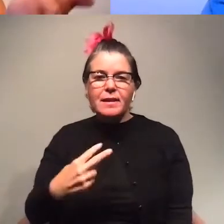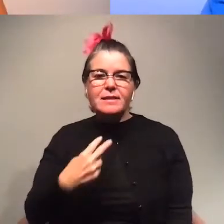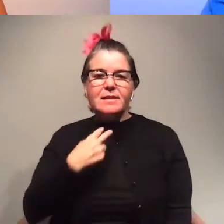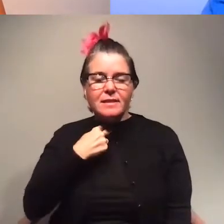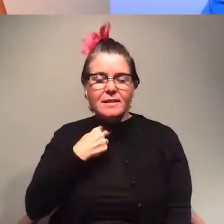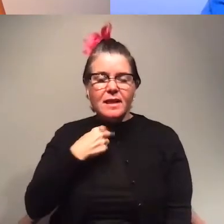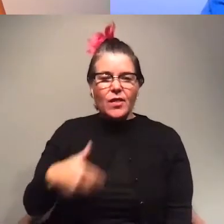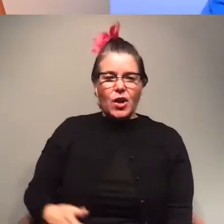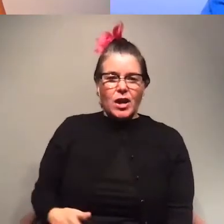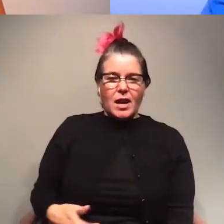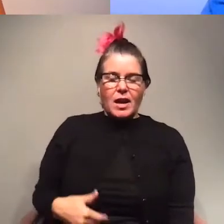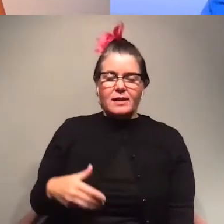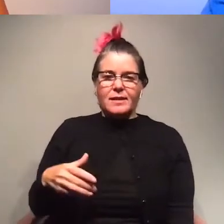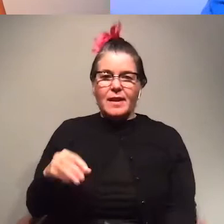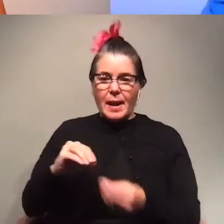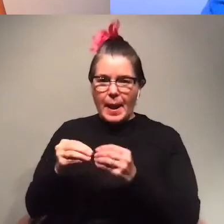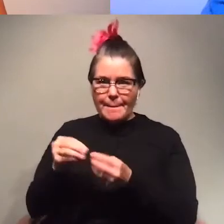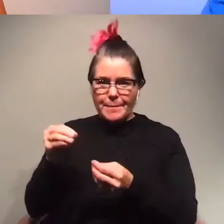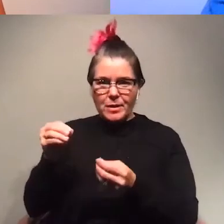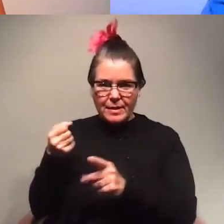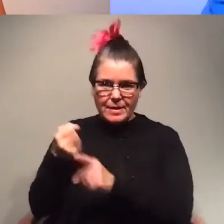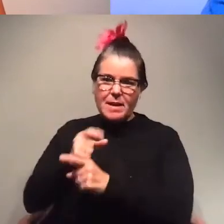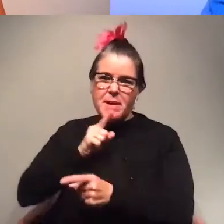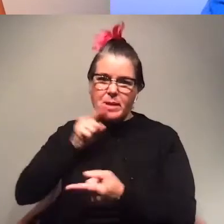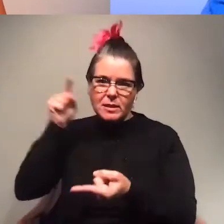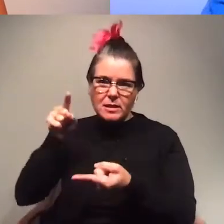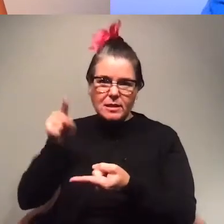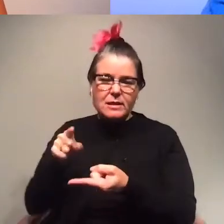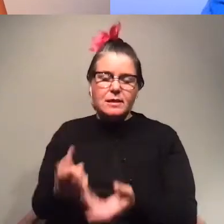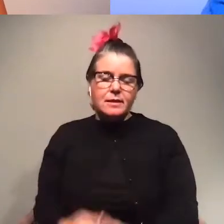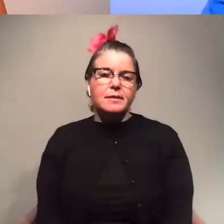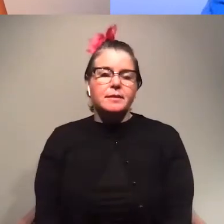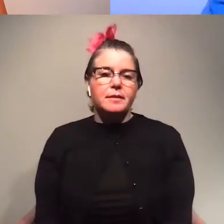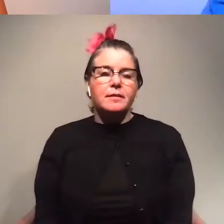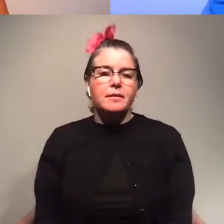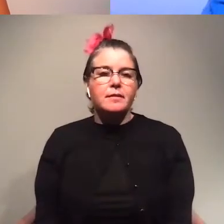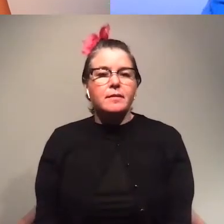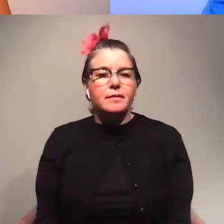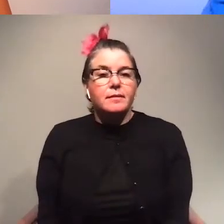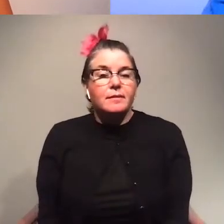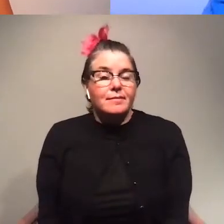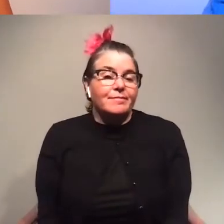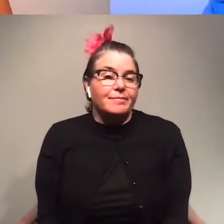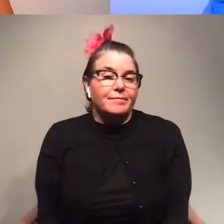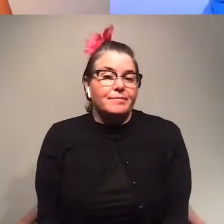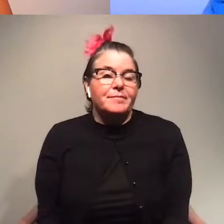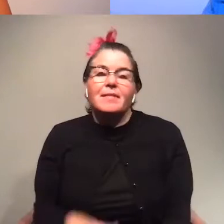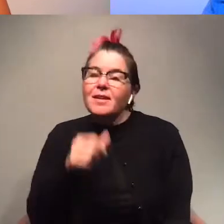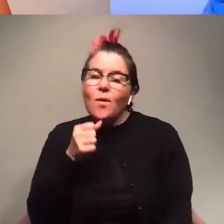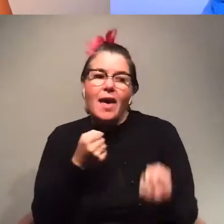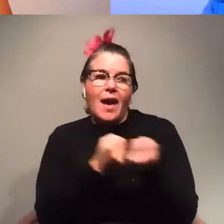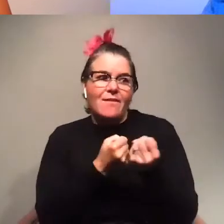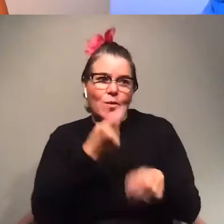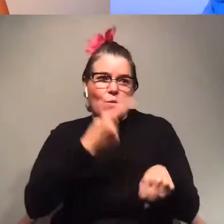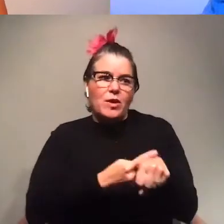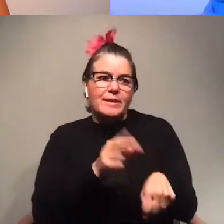and their species are, you know, really impacted by plastic pollution and waste. So, you know, I don't really advocate for single-use